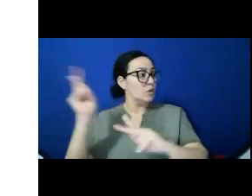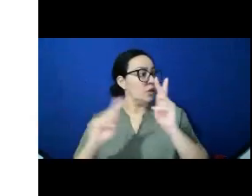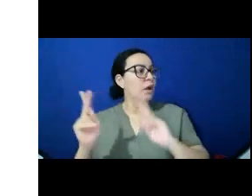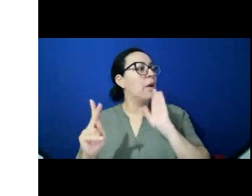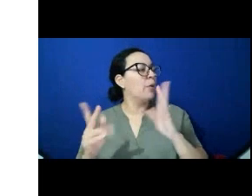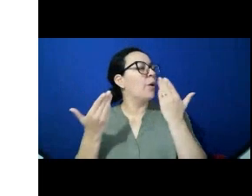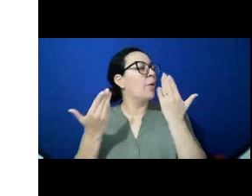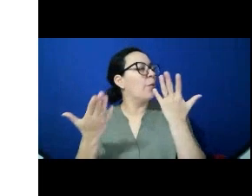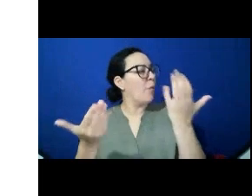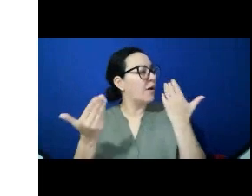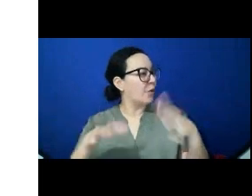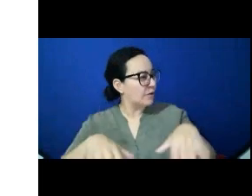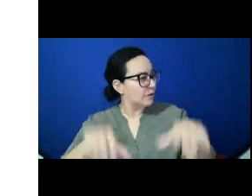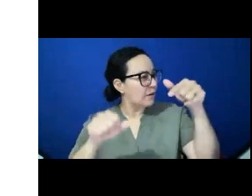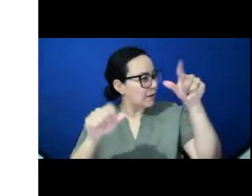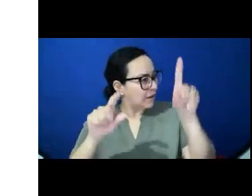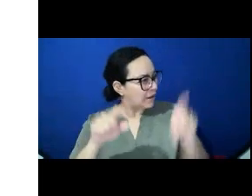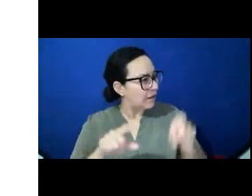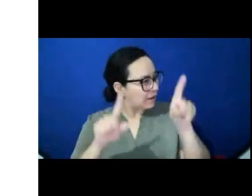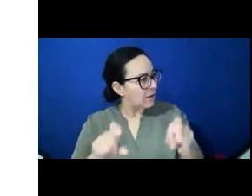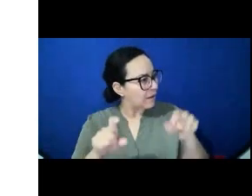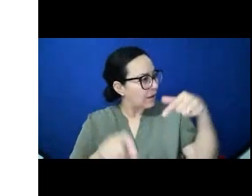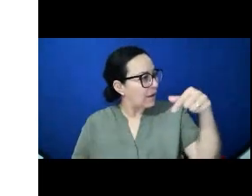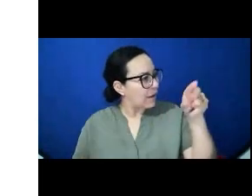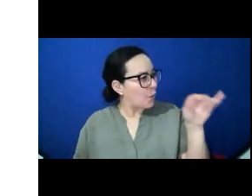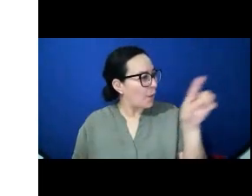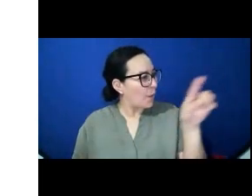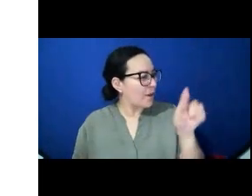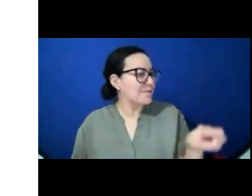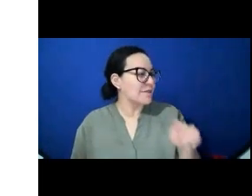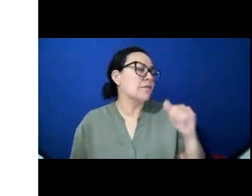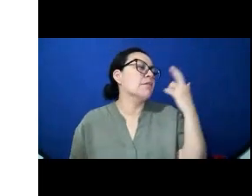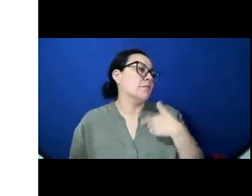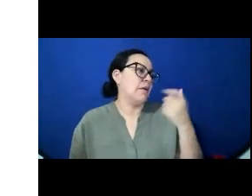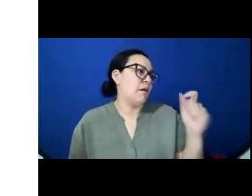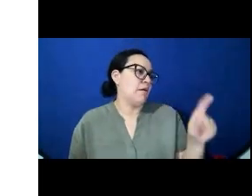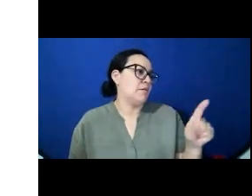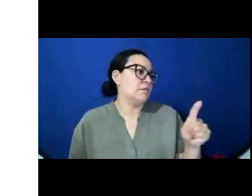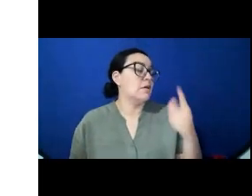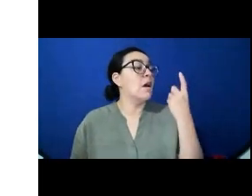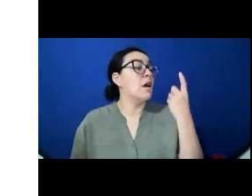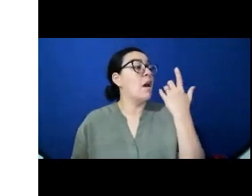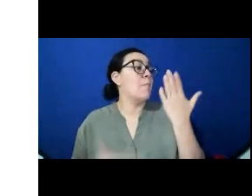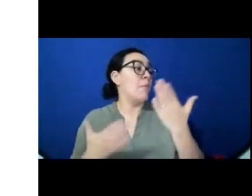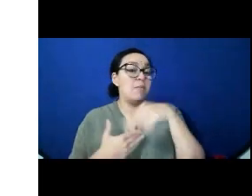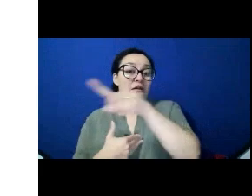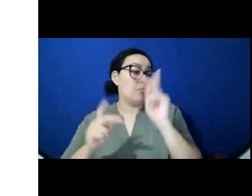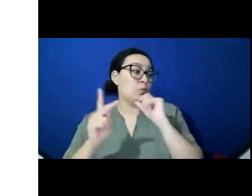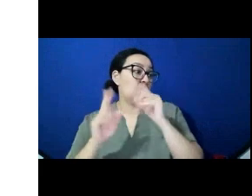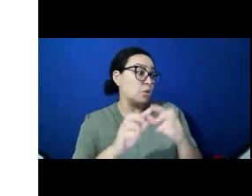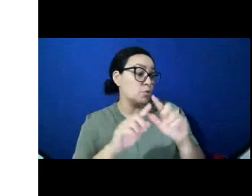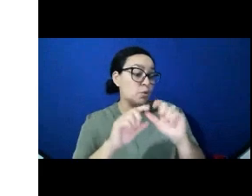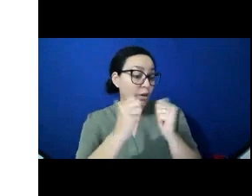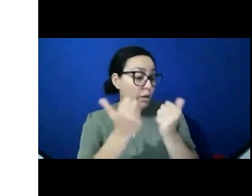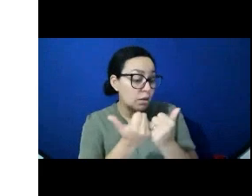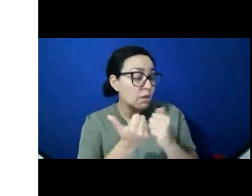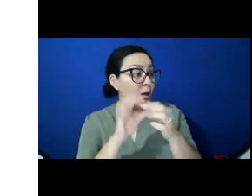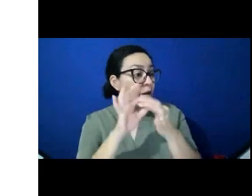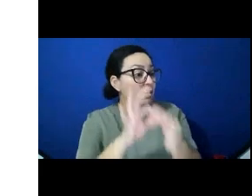Yeah? Hence my question. But I think your other stakeholders, it makes